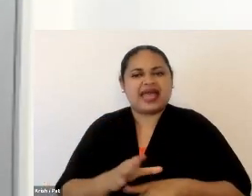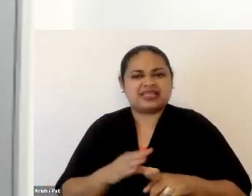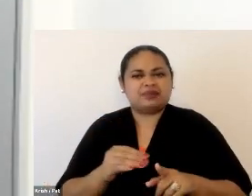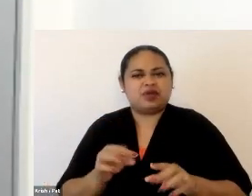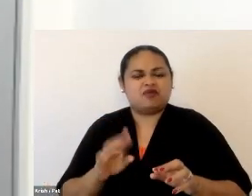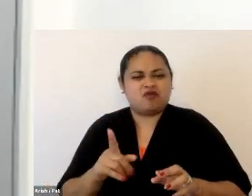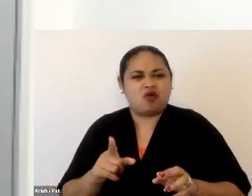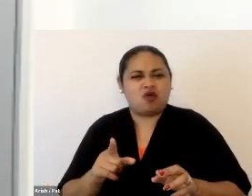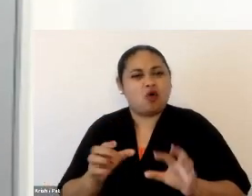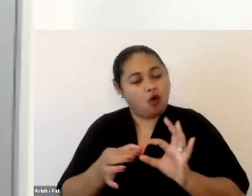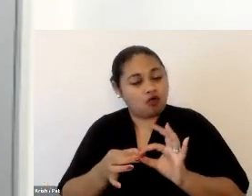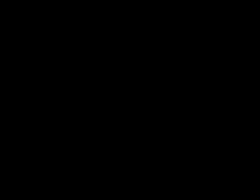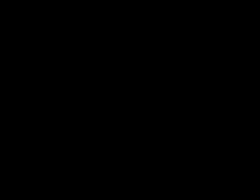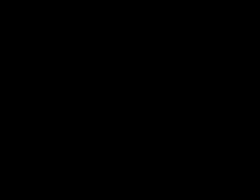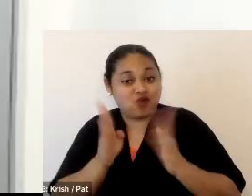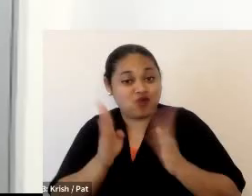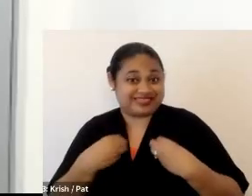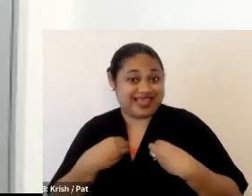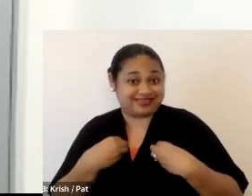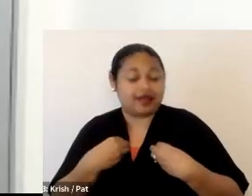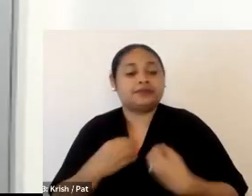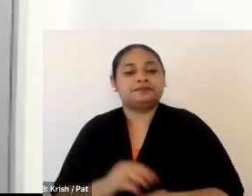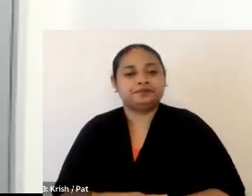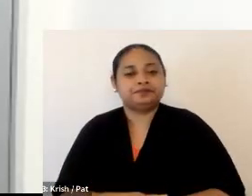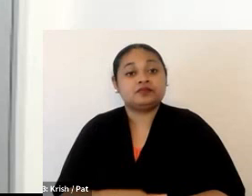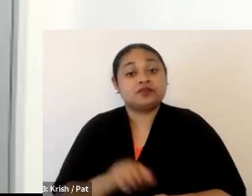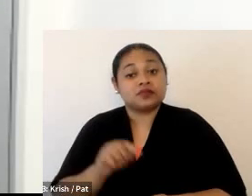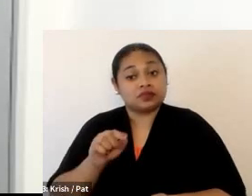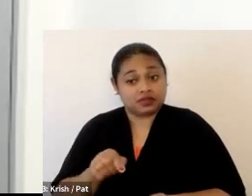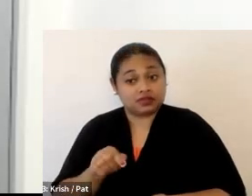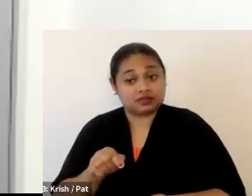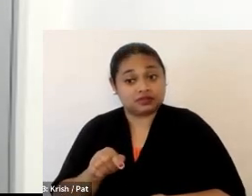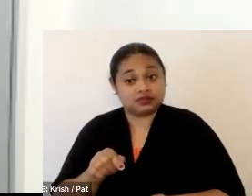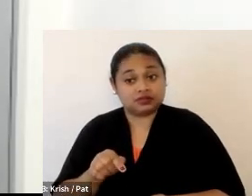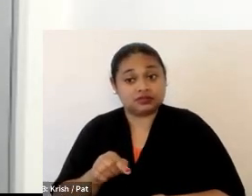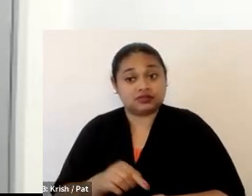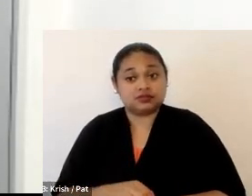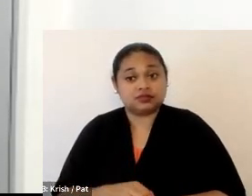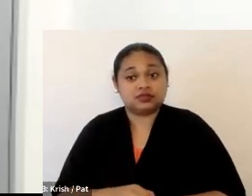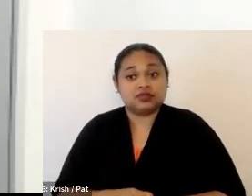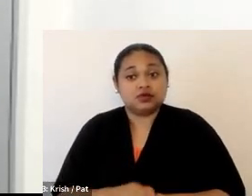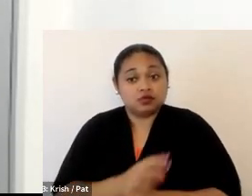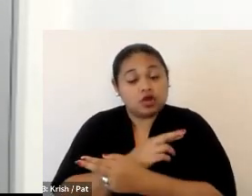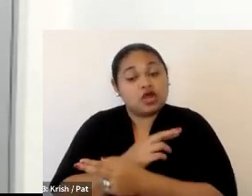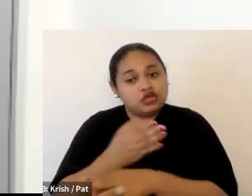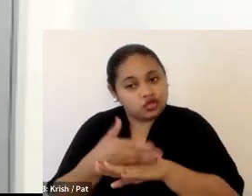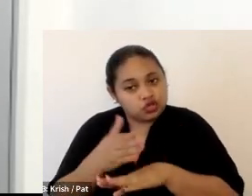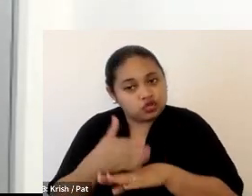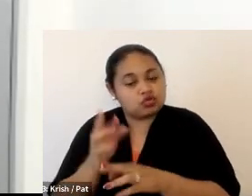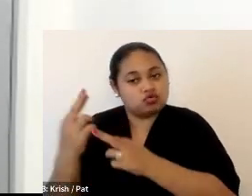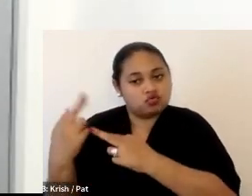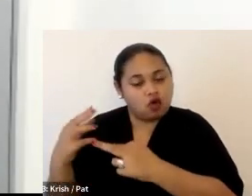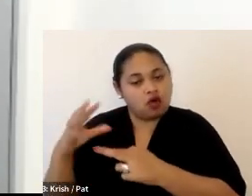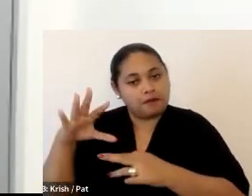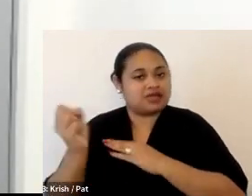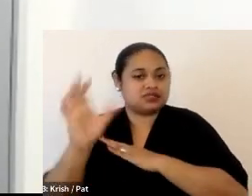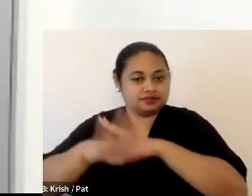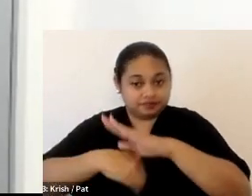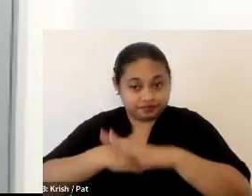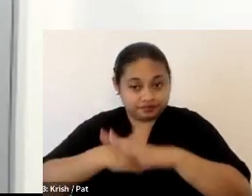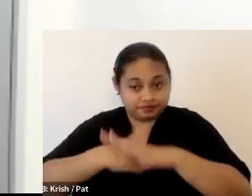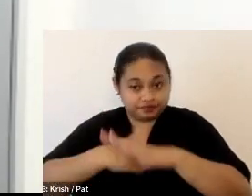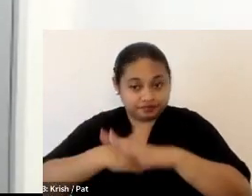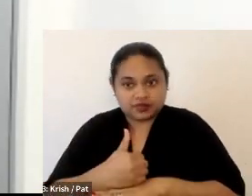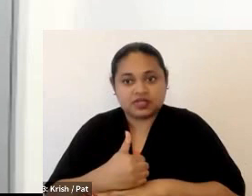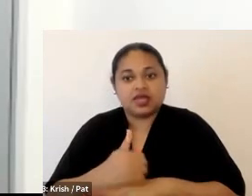private sector. And in this respect, the government recommended that a new role be established, an AI Safety